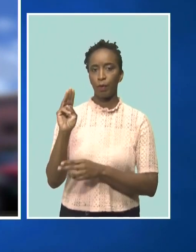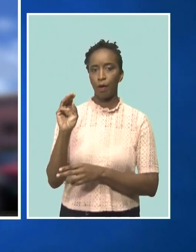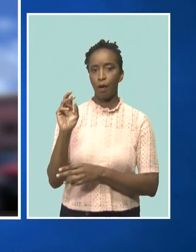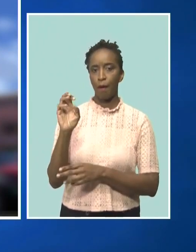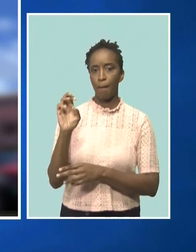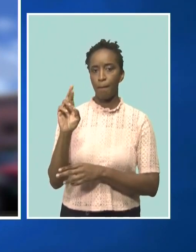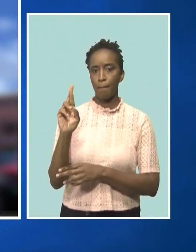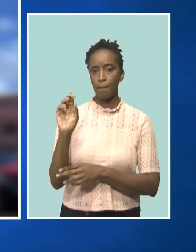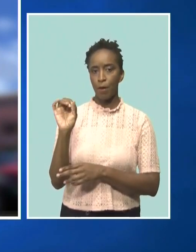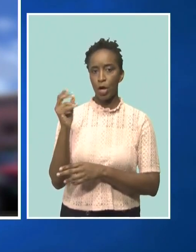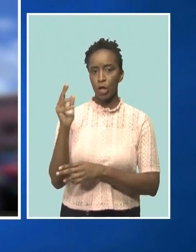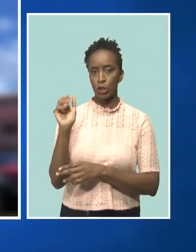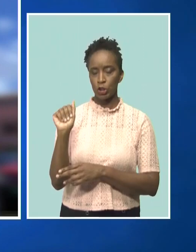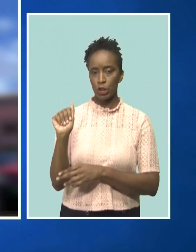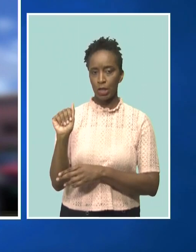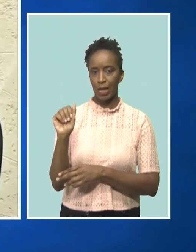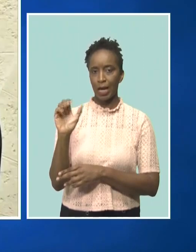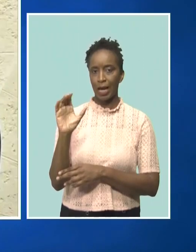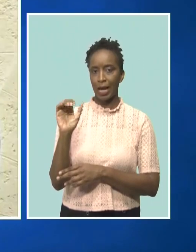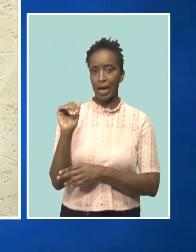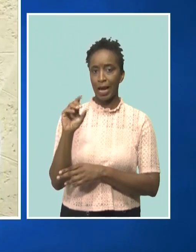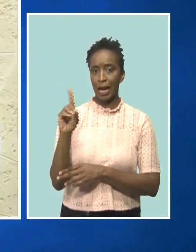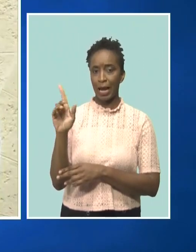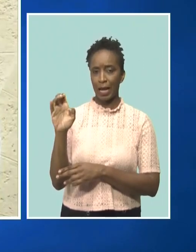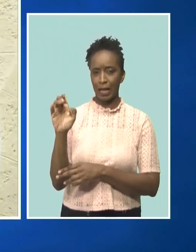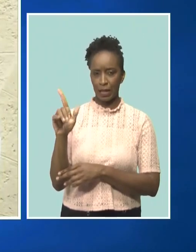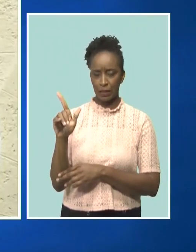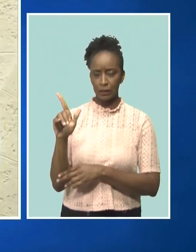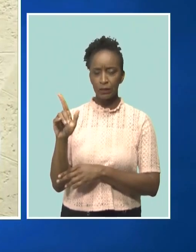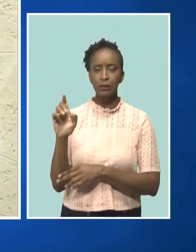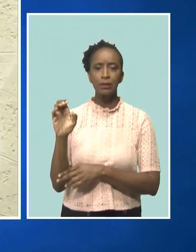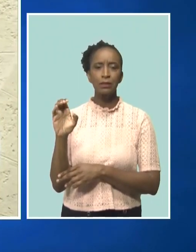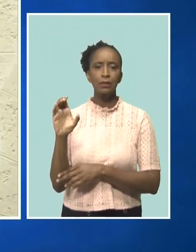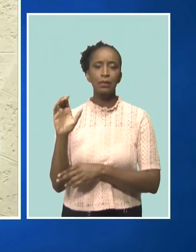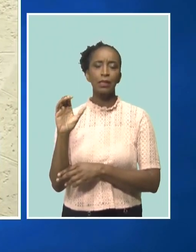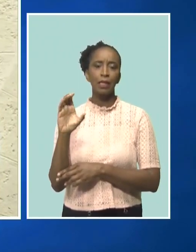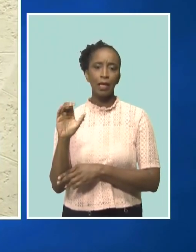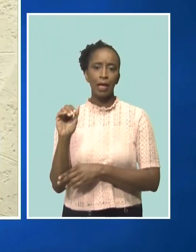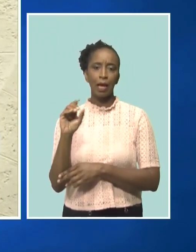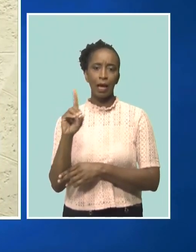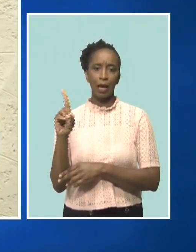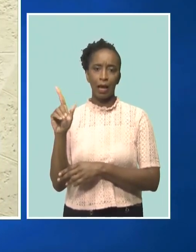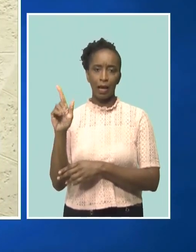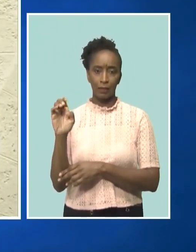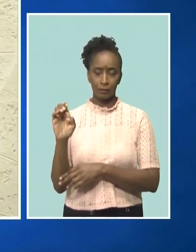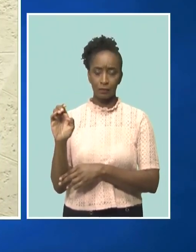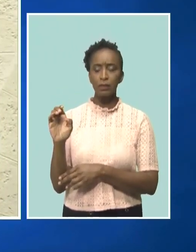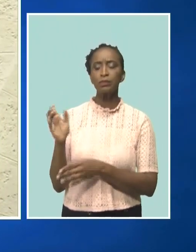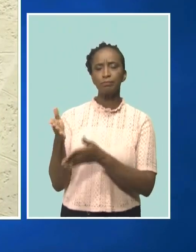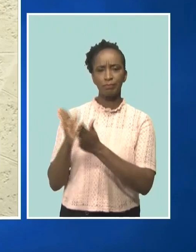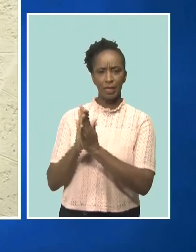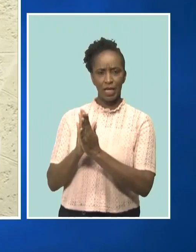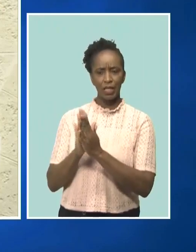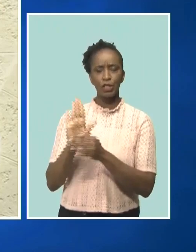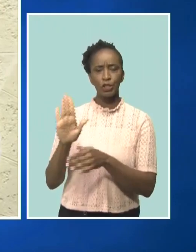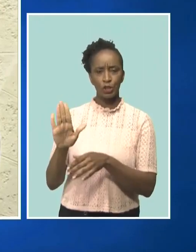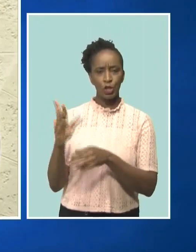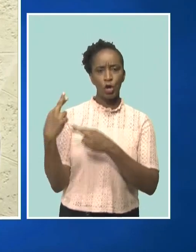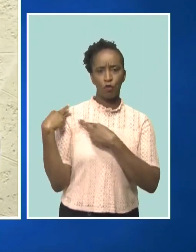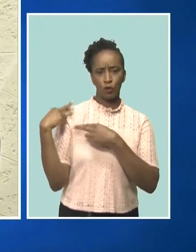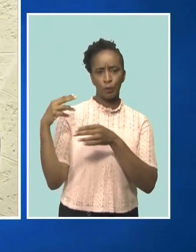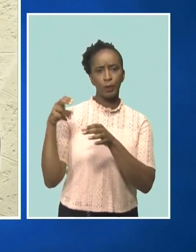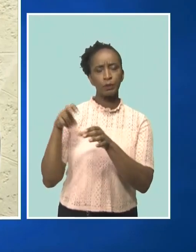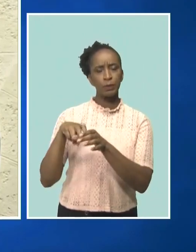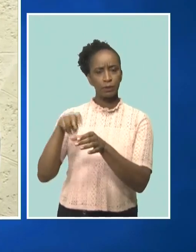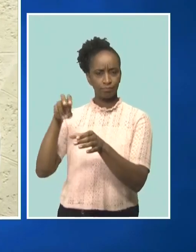relieved of her duties with immediate effect. I have therefore accordingly informed Her Excellency President of Barbados, the